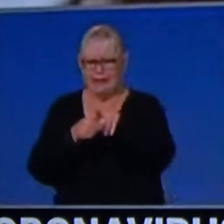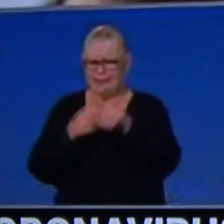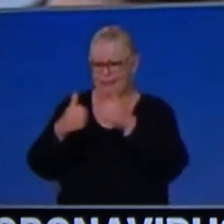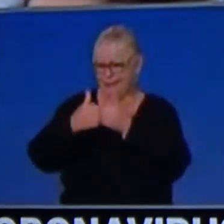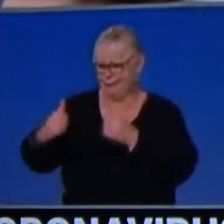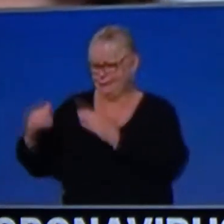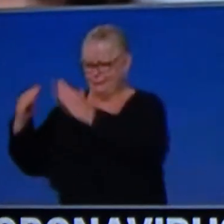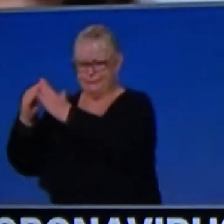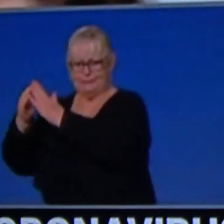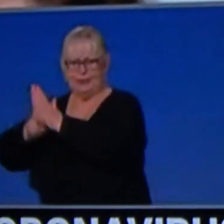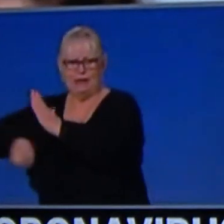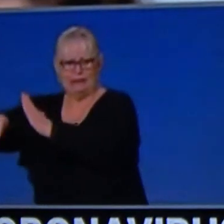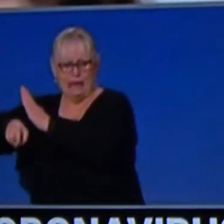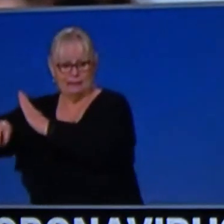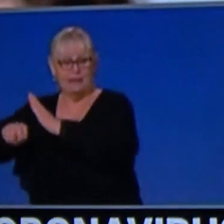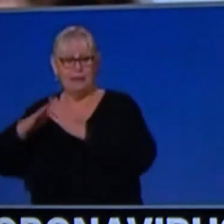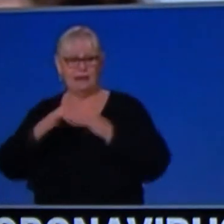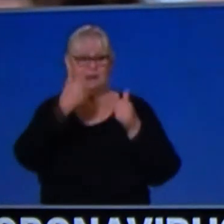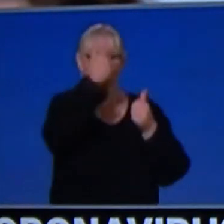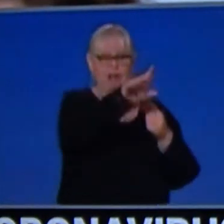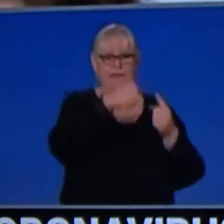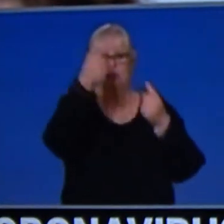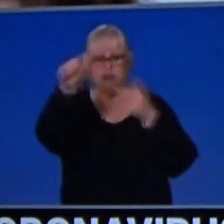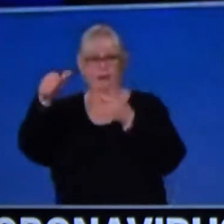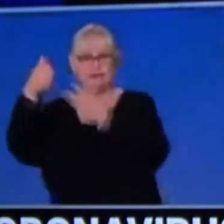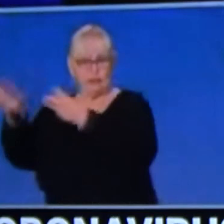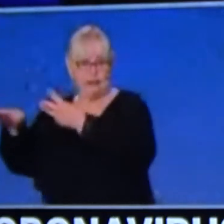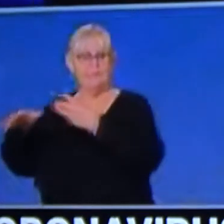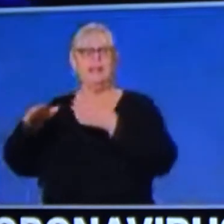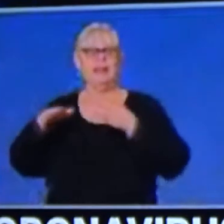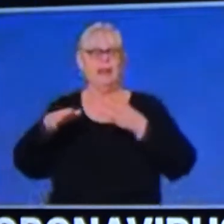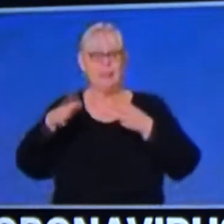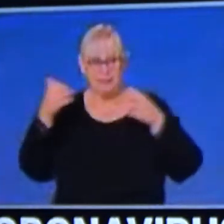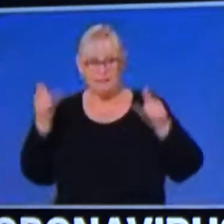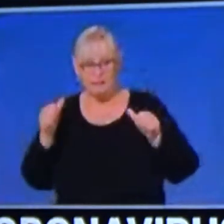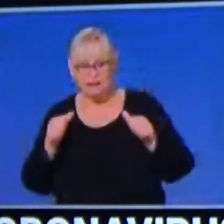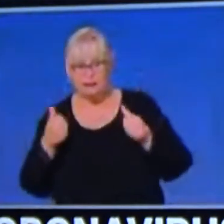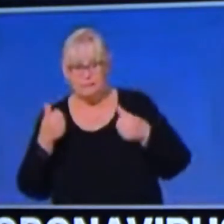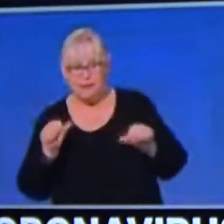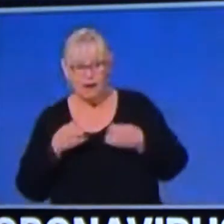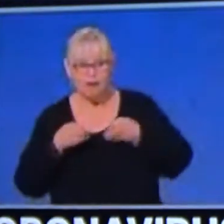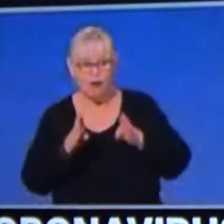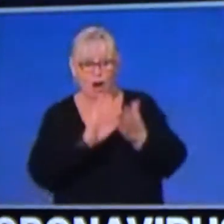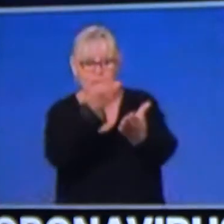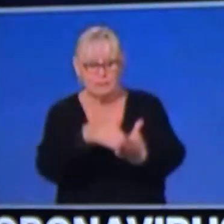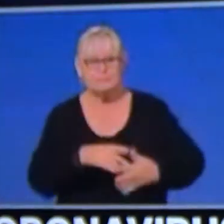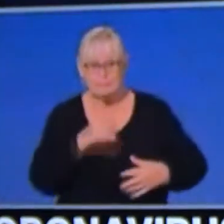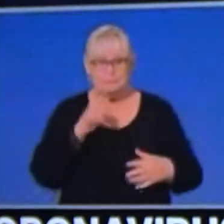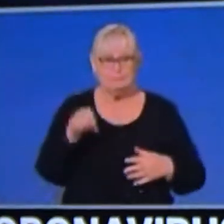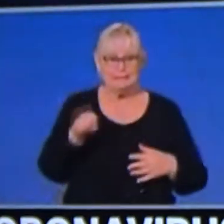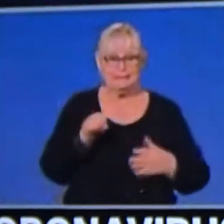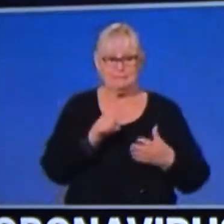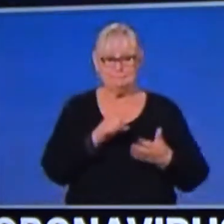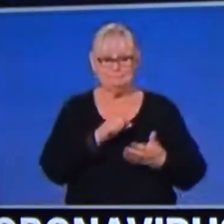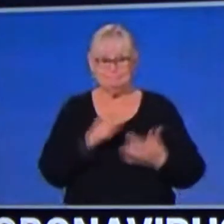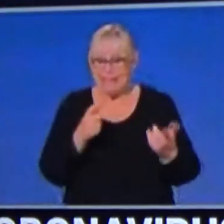we're on the road out? Yes. That's it. I think that's a good summary, Tim. That is exactly what the advice